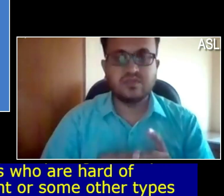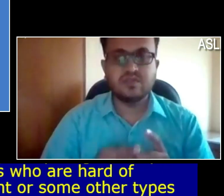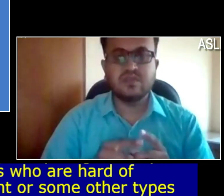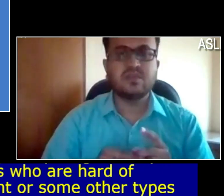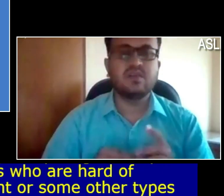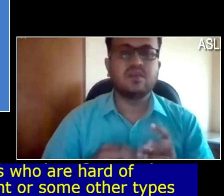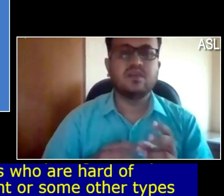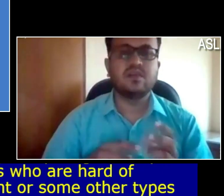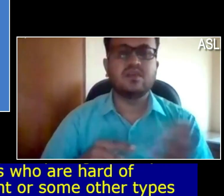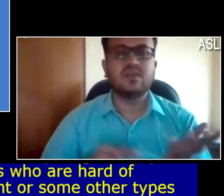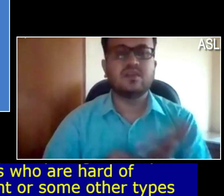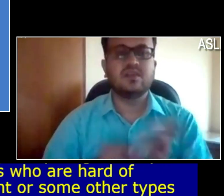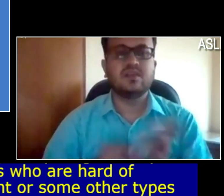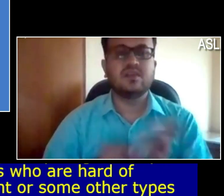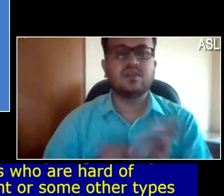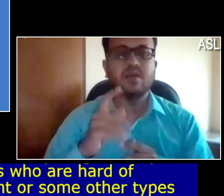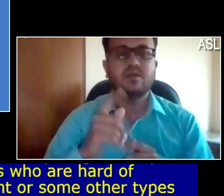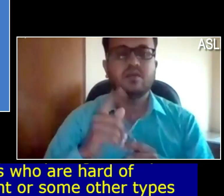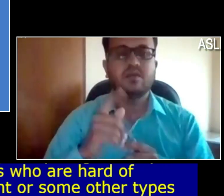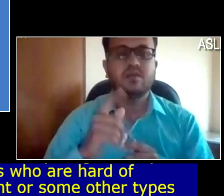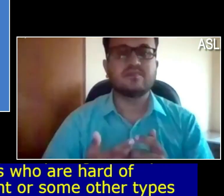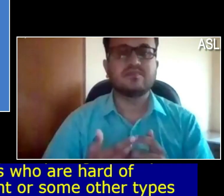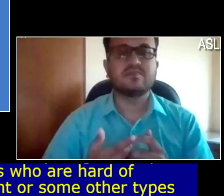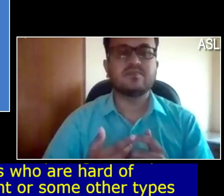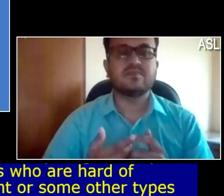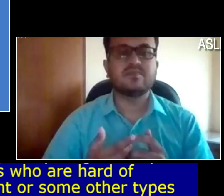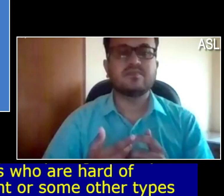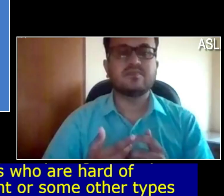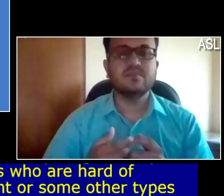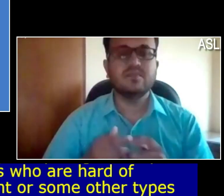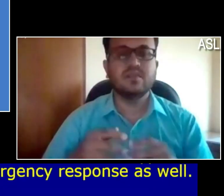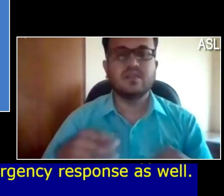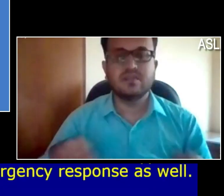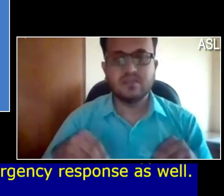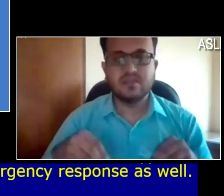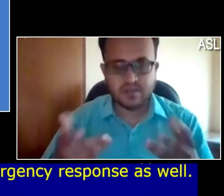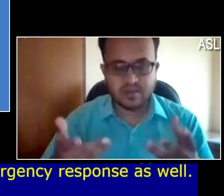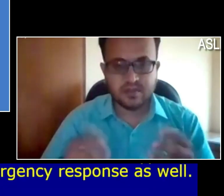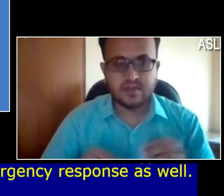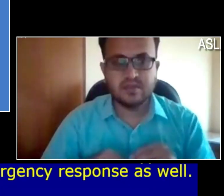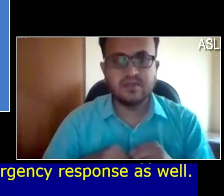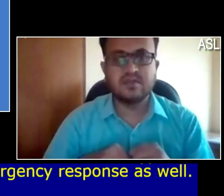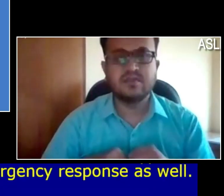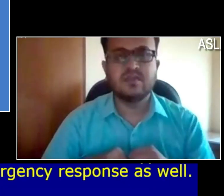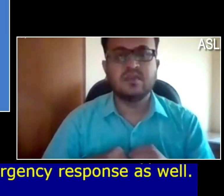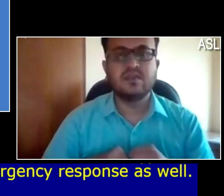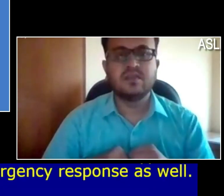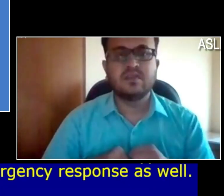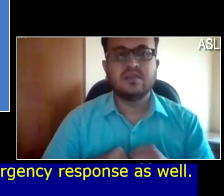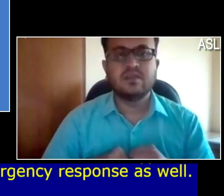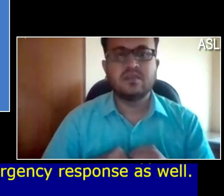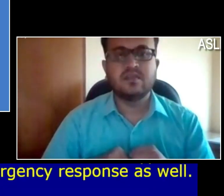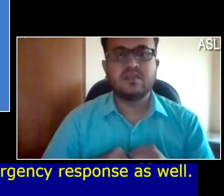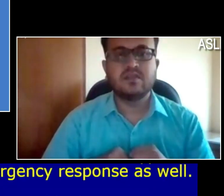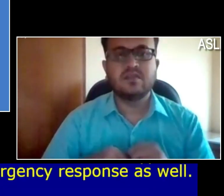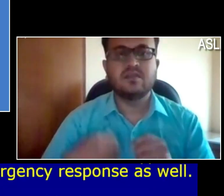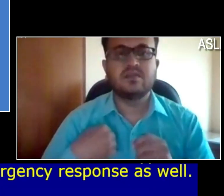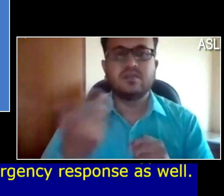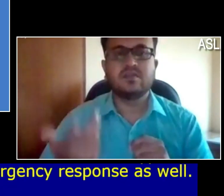well. I was thinking before this webinar, when I was thinking, how should I cover it, I was just considering